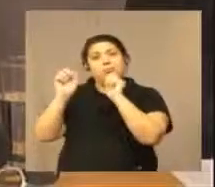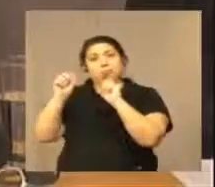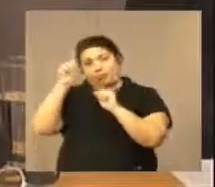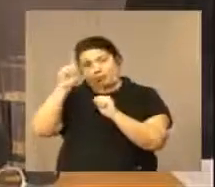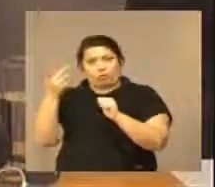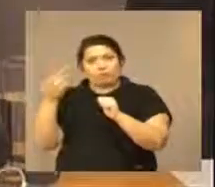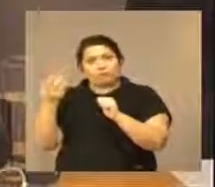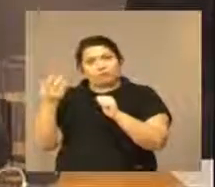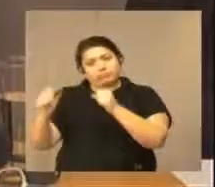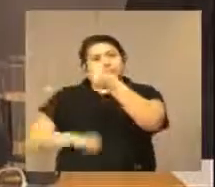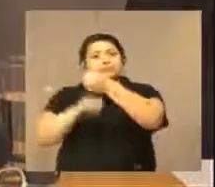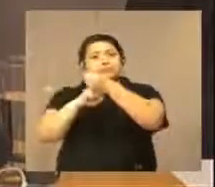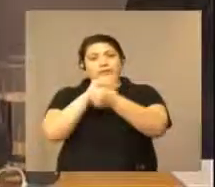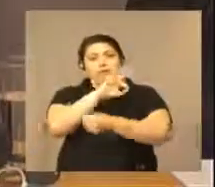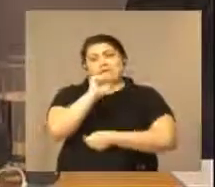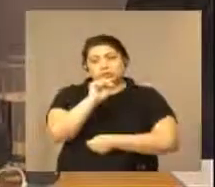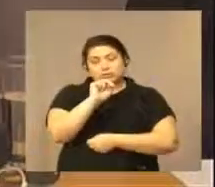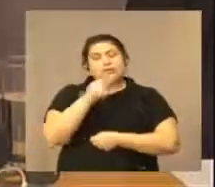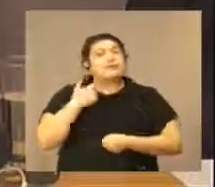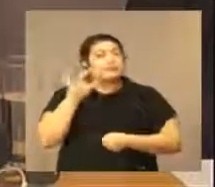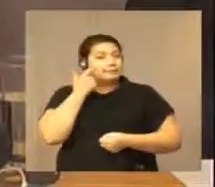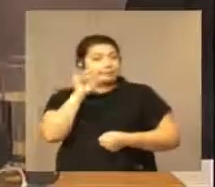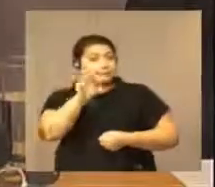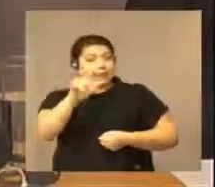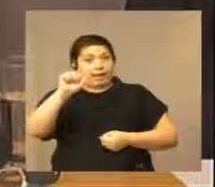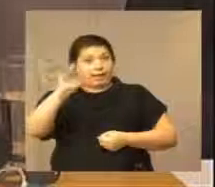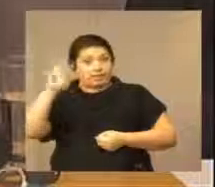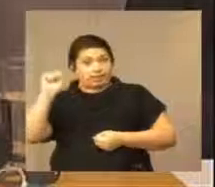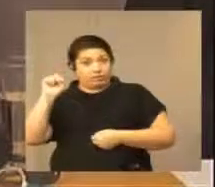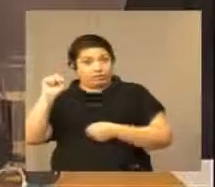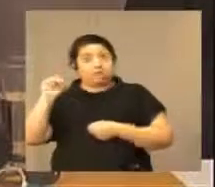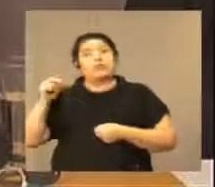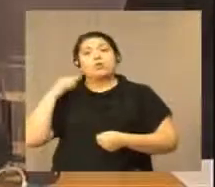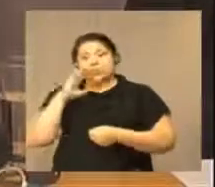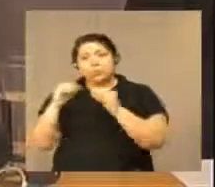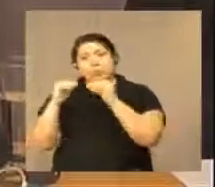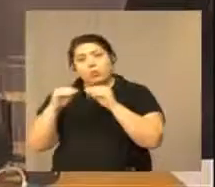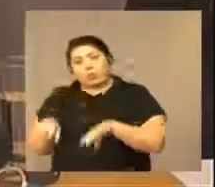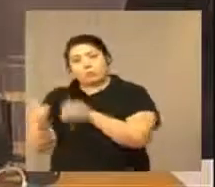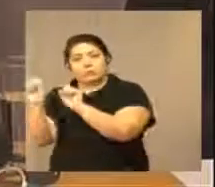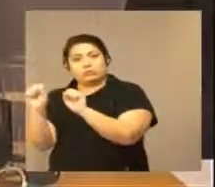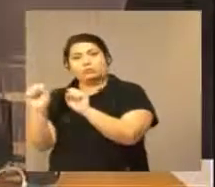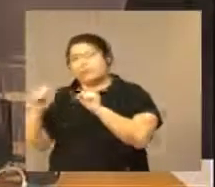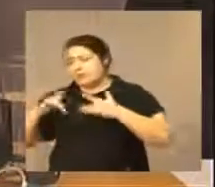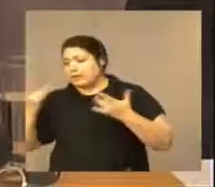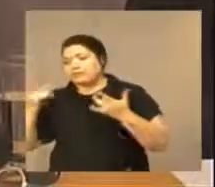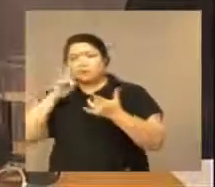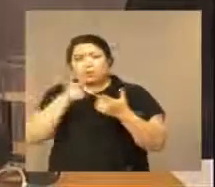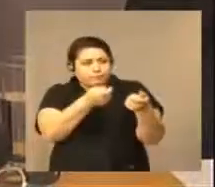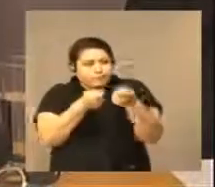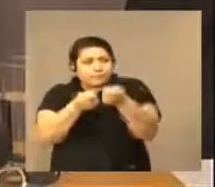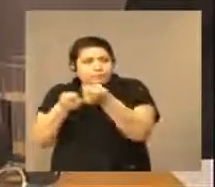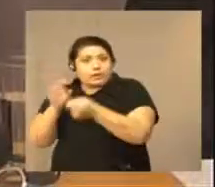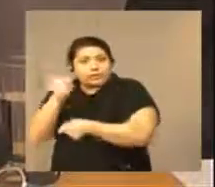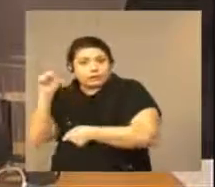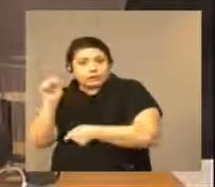Nations. As I had mentioned earlier, the AFN is undertaking a number of additional activities to engage First Nations and First